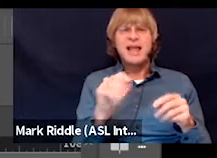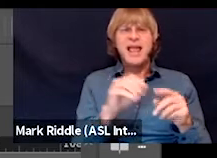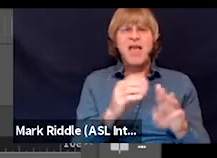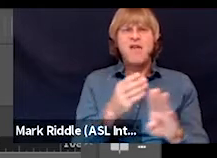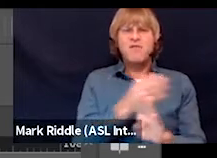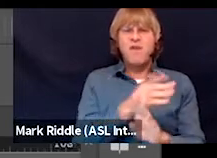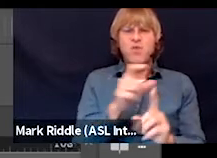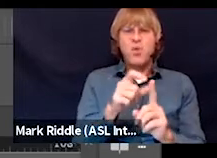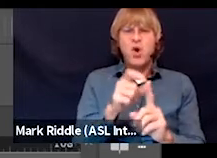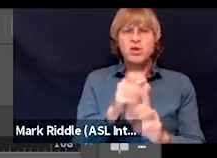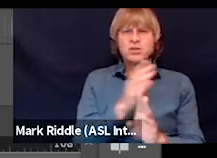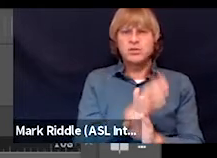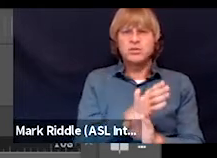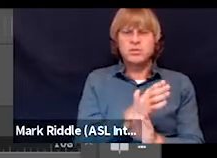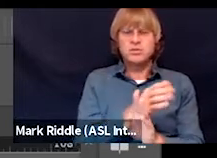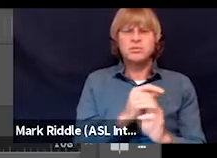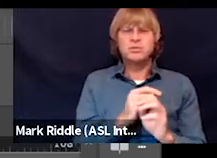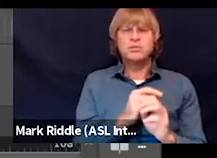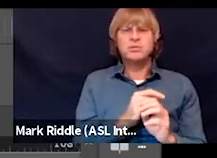word.